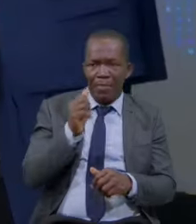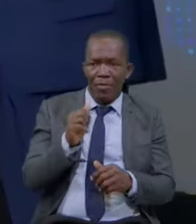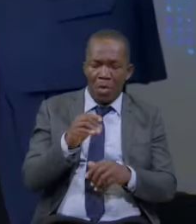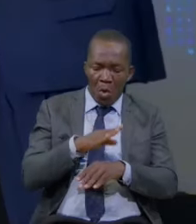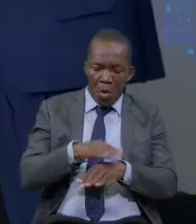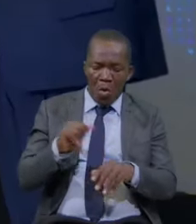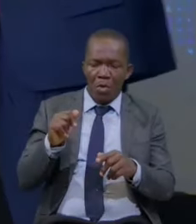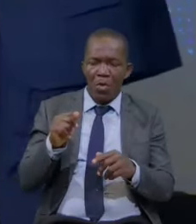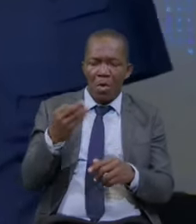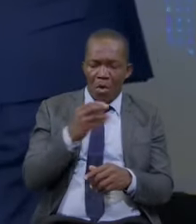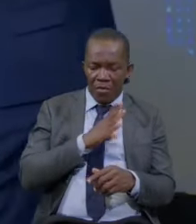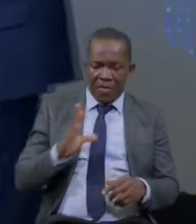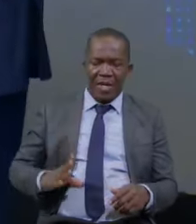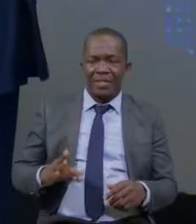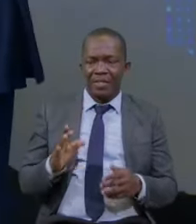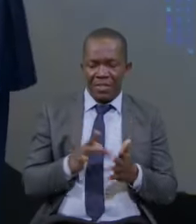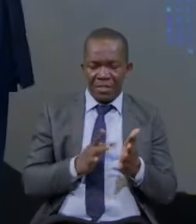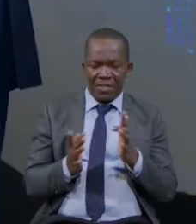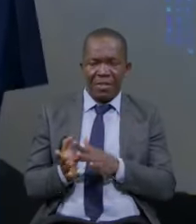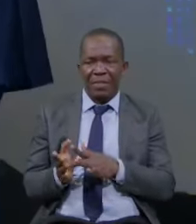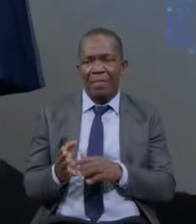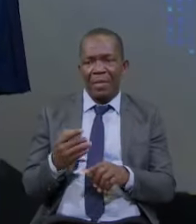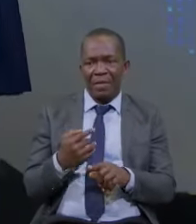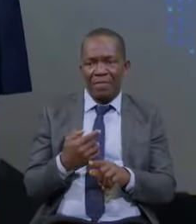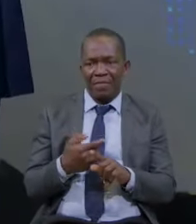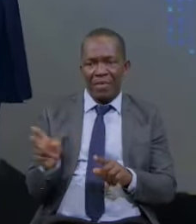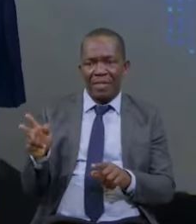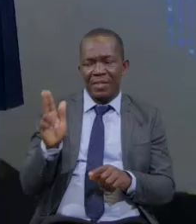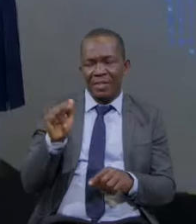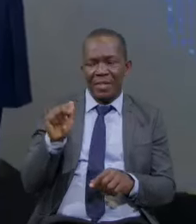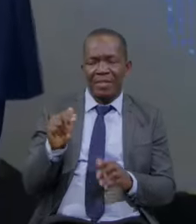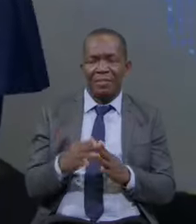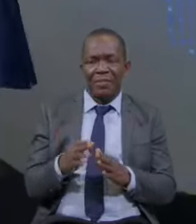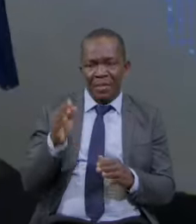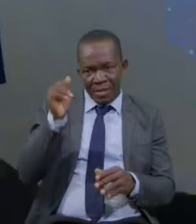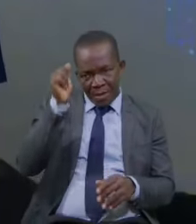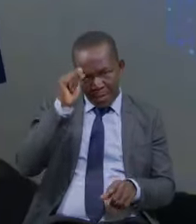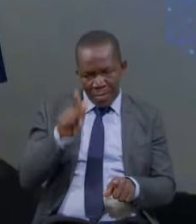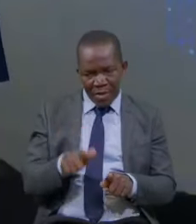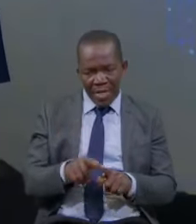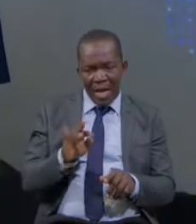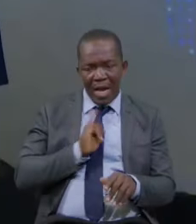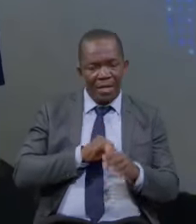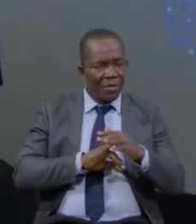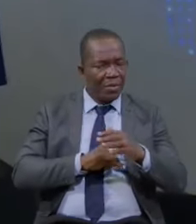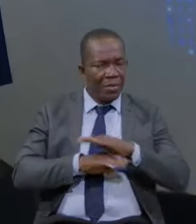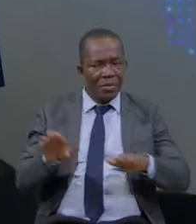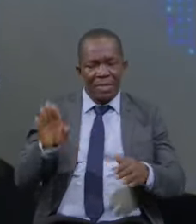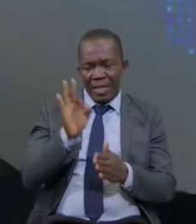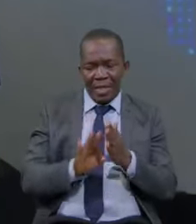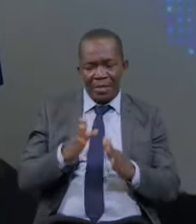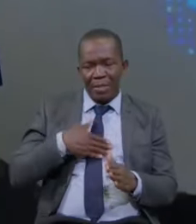Verse 13, in verse 13, brethren, I count not myself to have apprehended. There's still more I'm